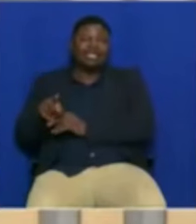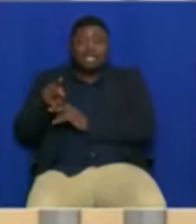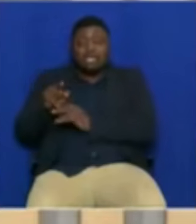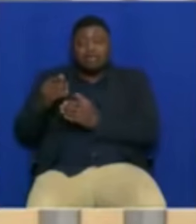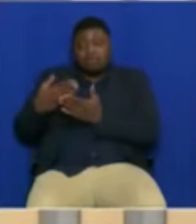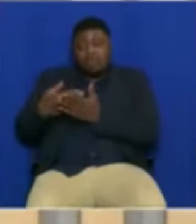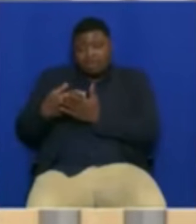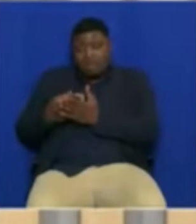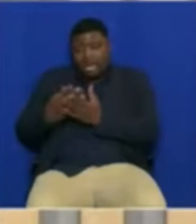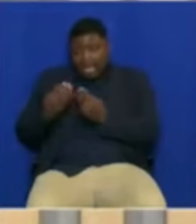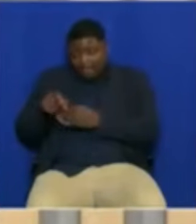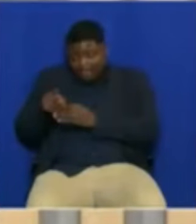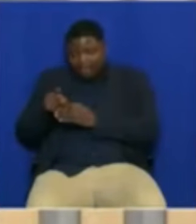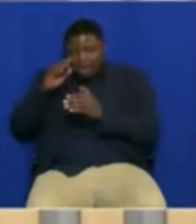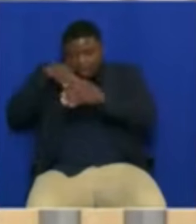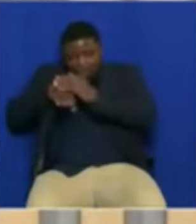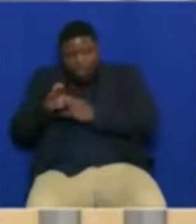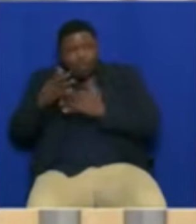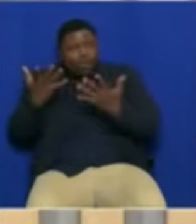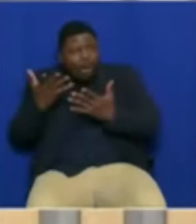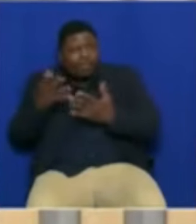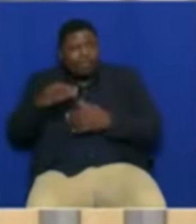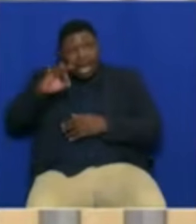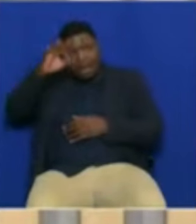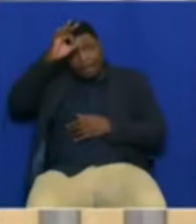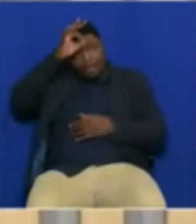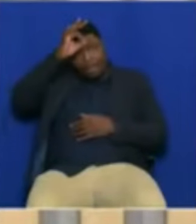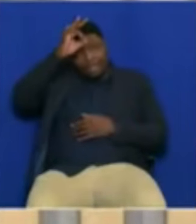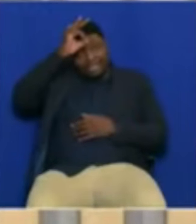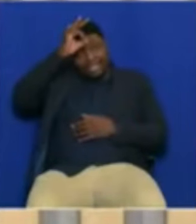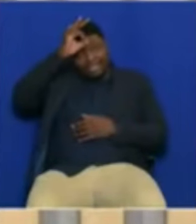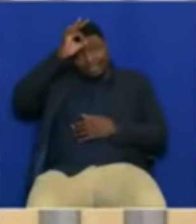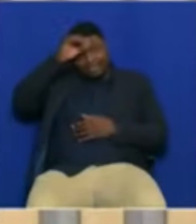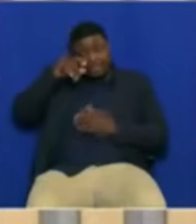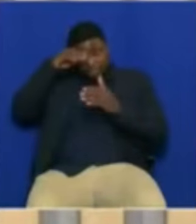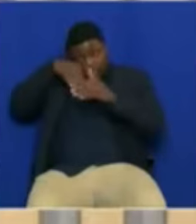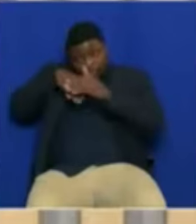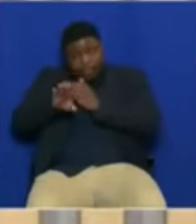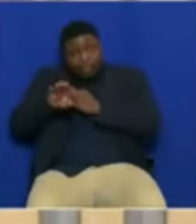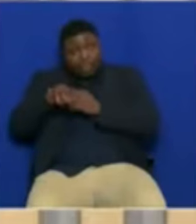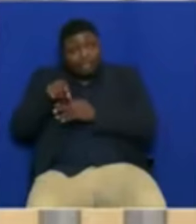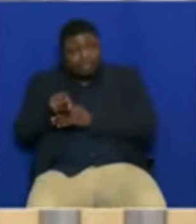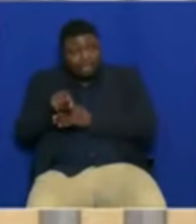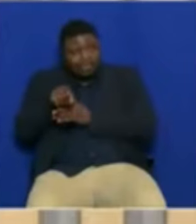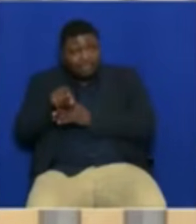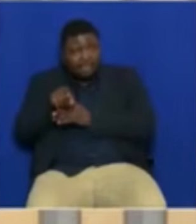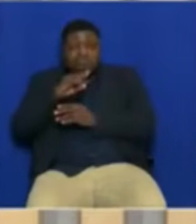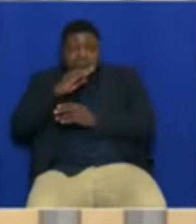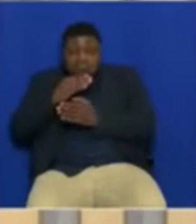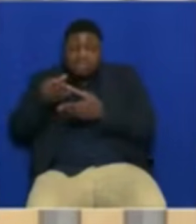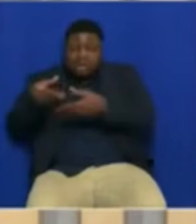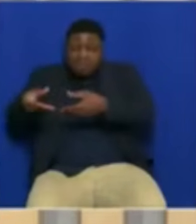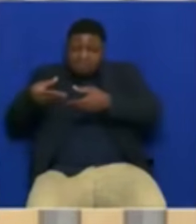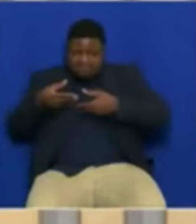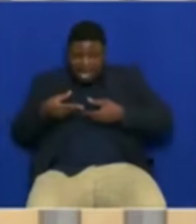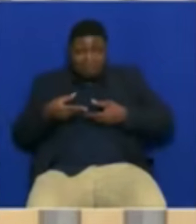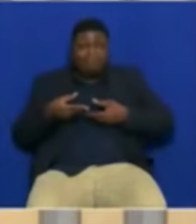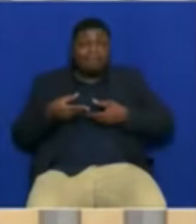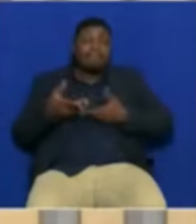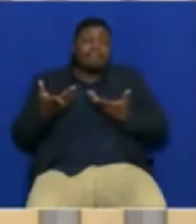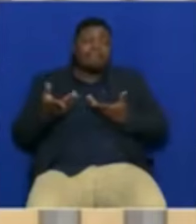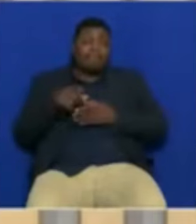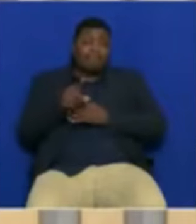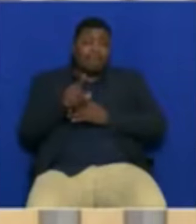see how or what is here in the allegation. Remember, you're talking about abuse of Secret Service funds. and you're talking about